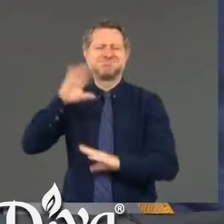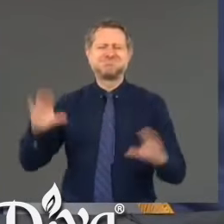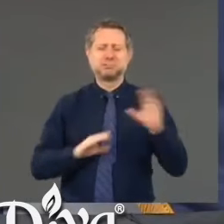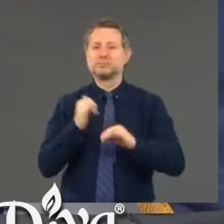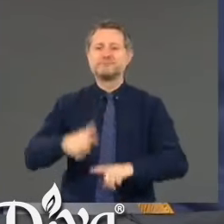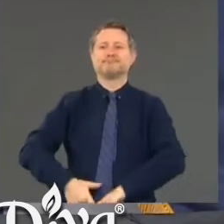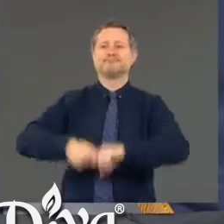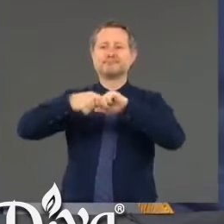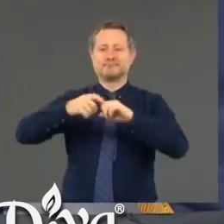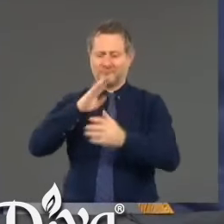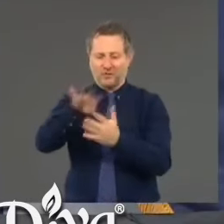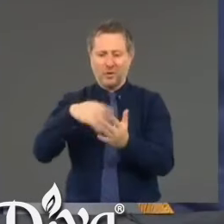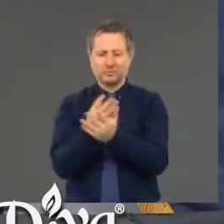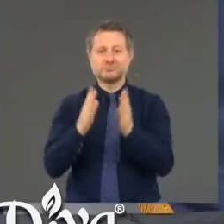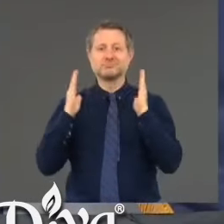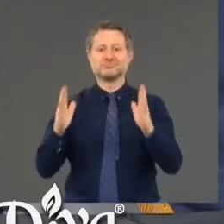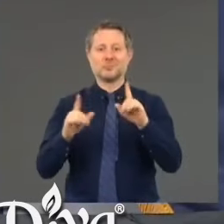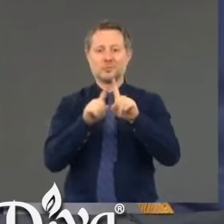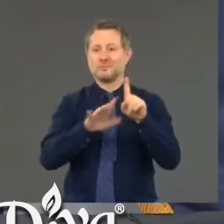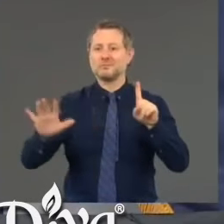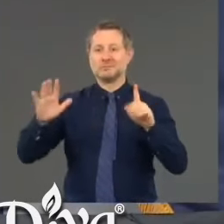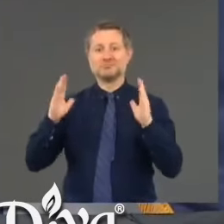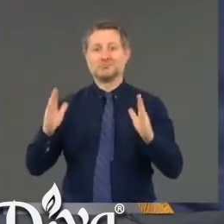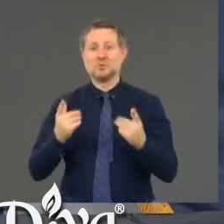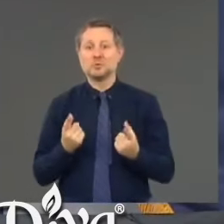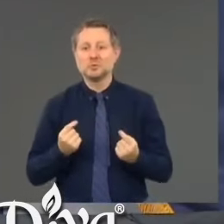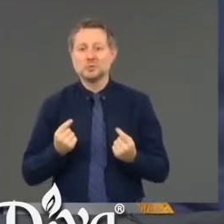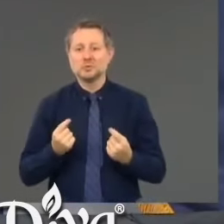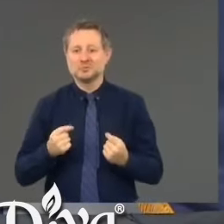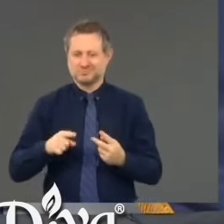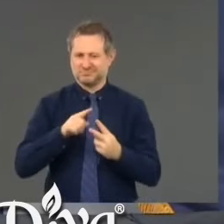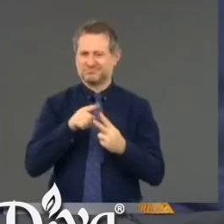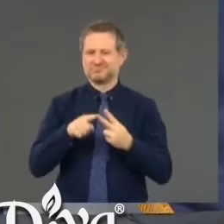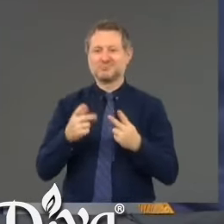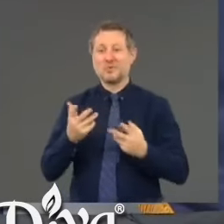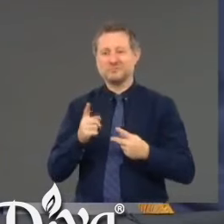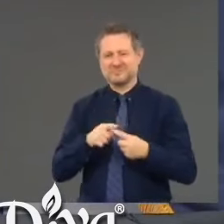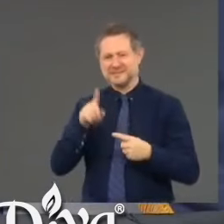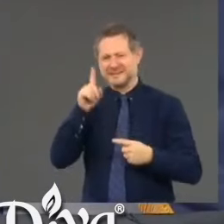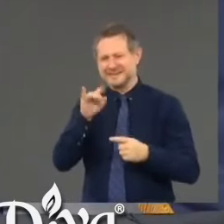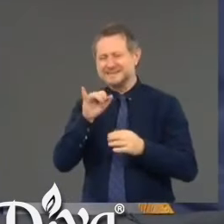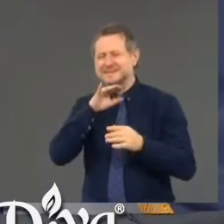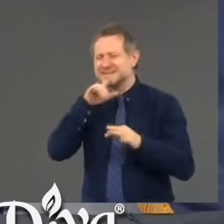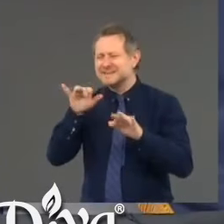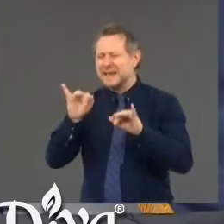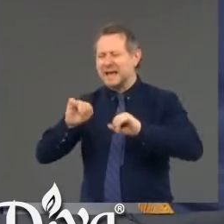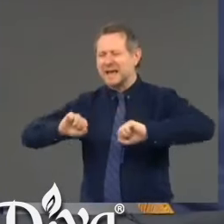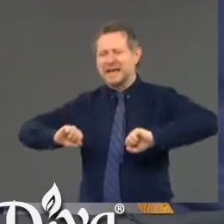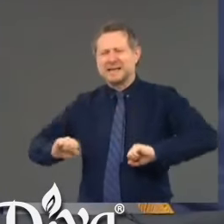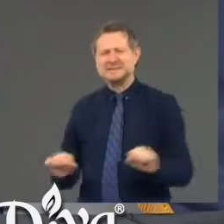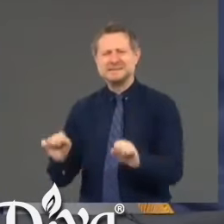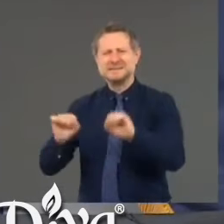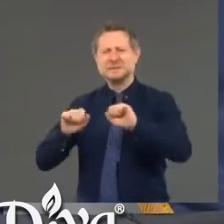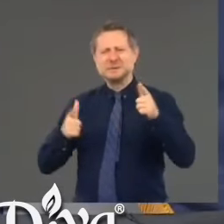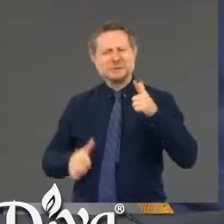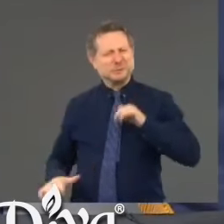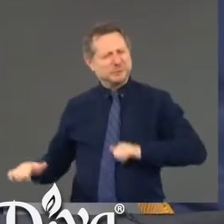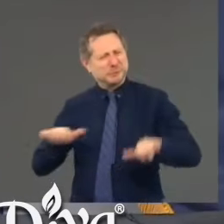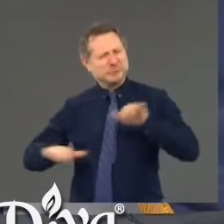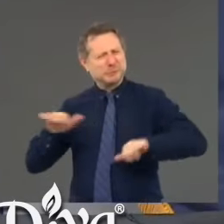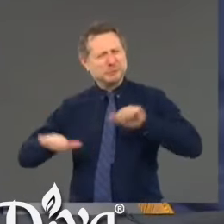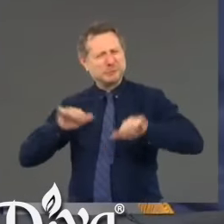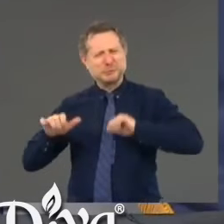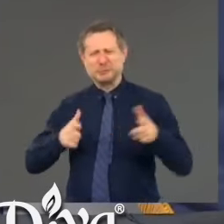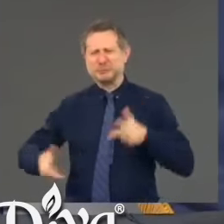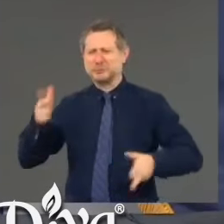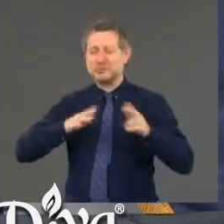That allowed us to do two things. First, we had to disinfect trains, which we had never done before. We cleaned trains. Nobody ever talked